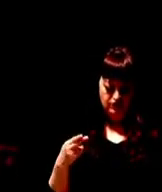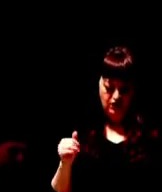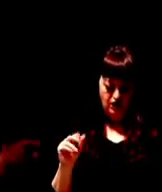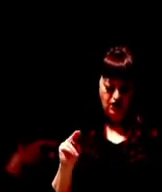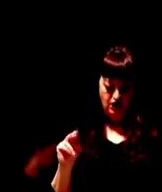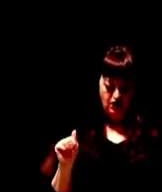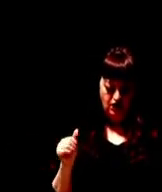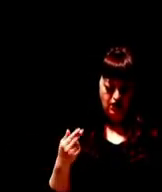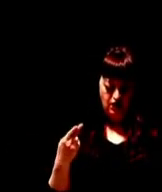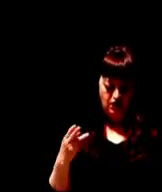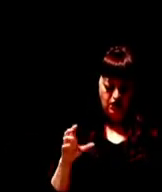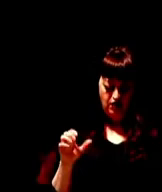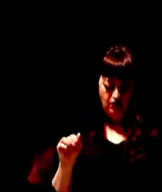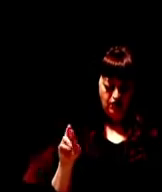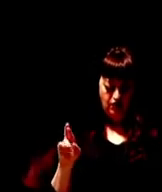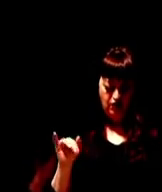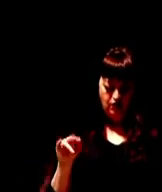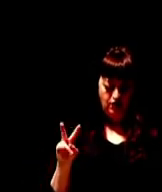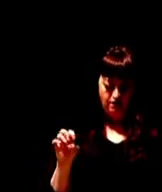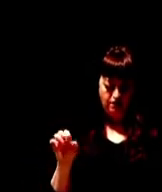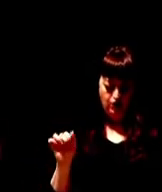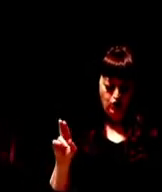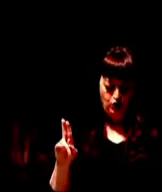Hannah Caraview.